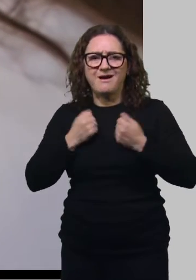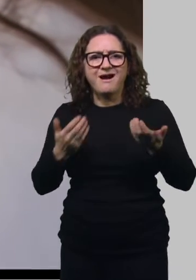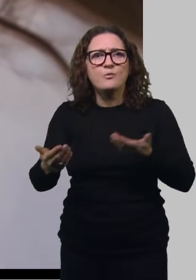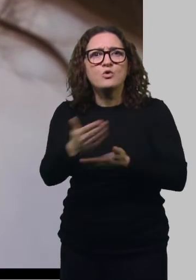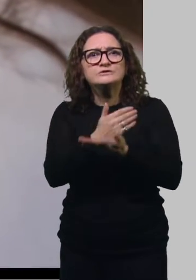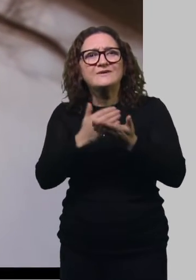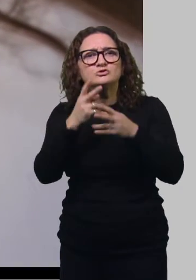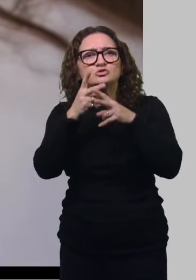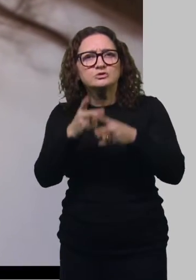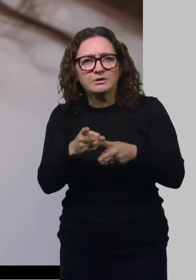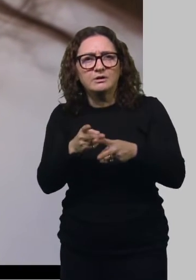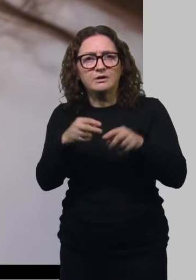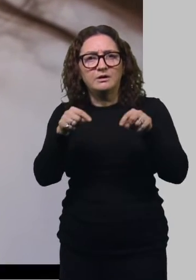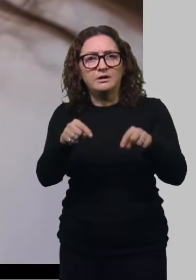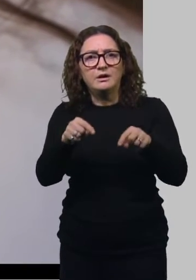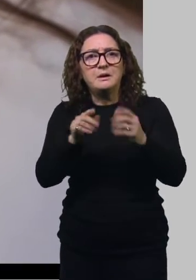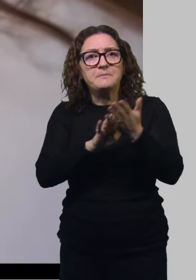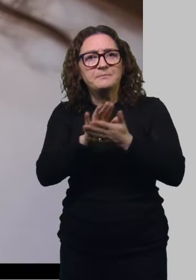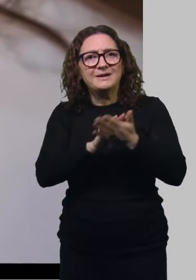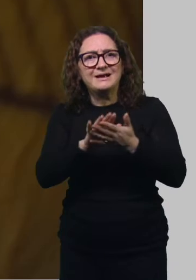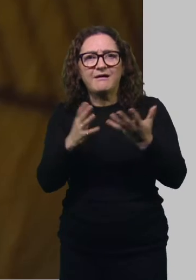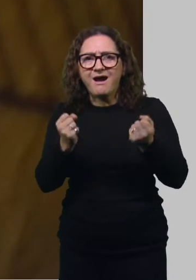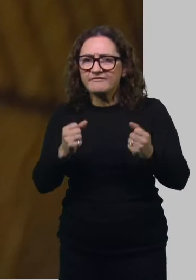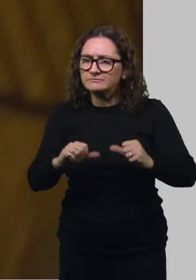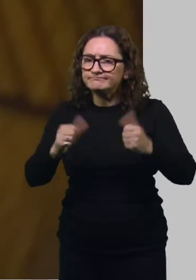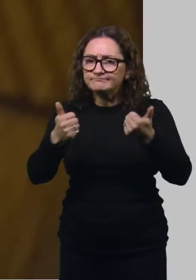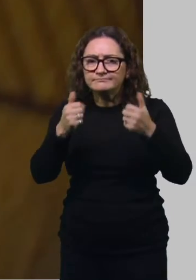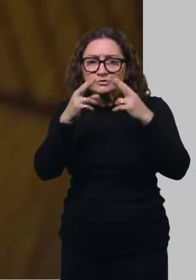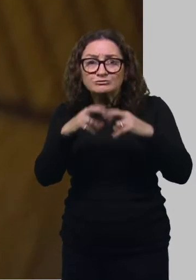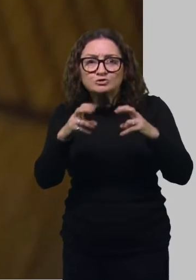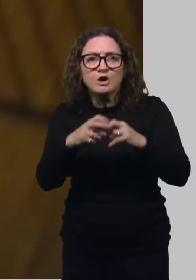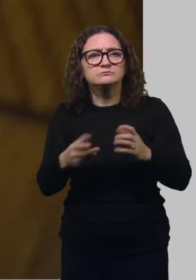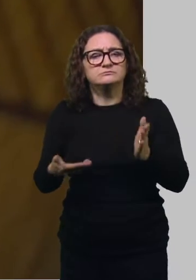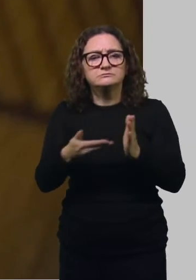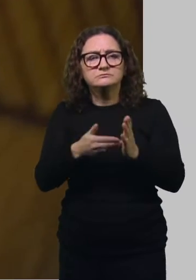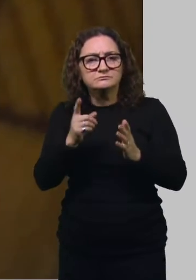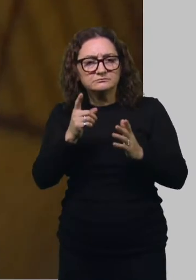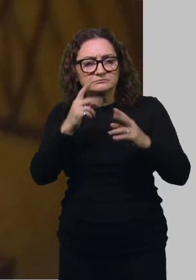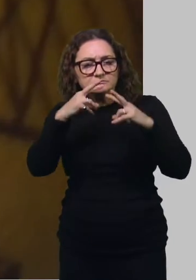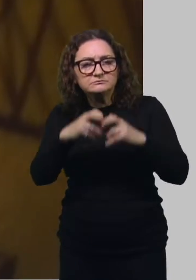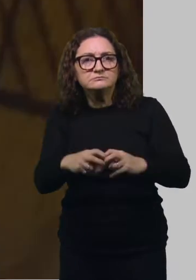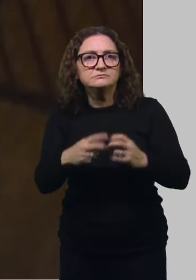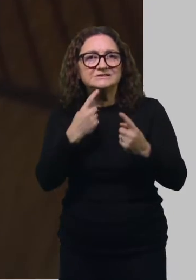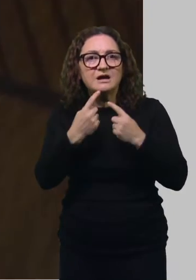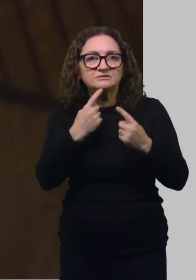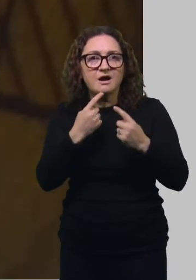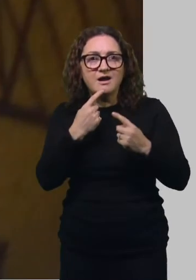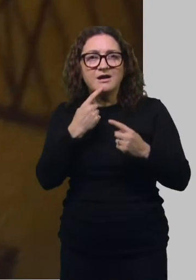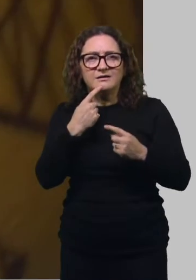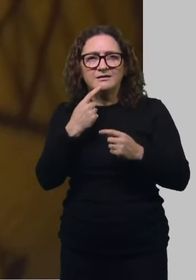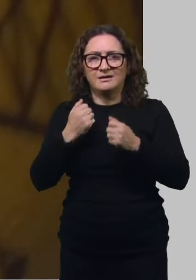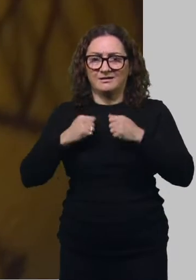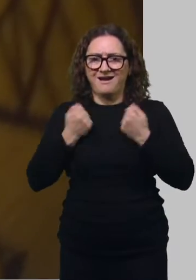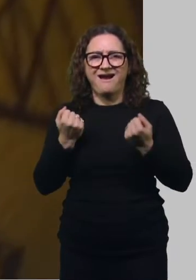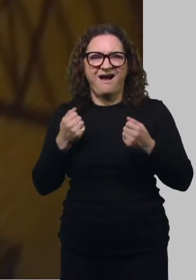and data analysis. The cultural heritage community thrives in sharing and learning from each other, and we continue to learn